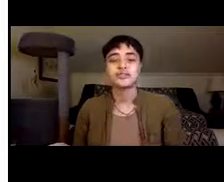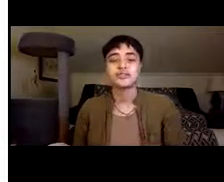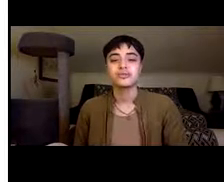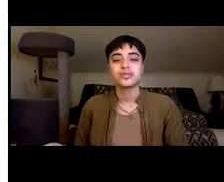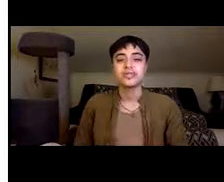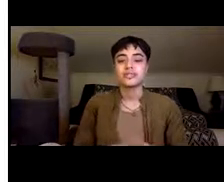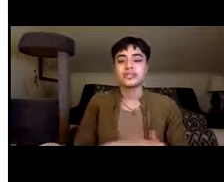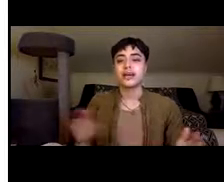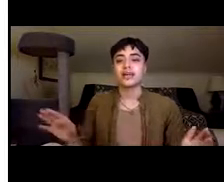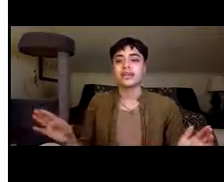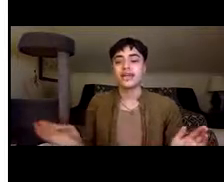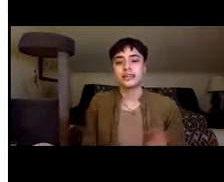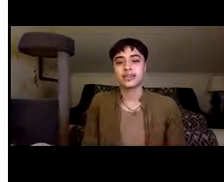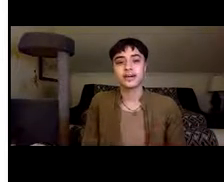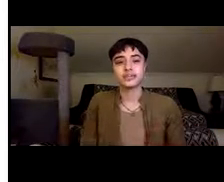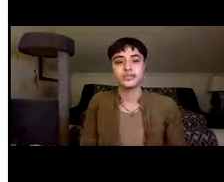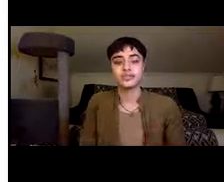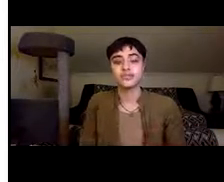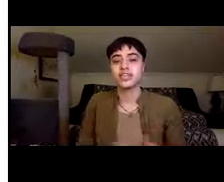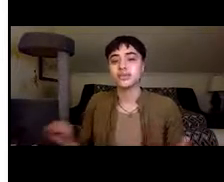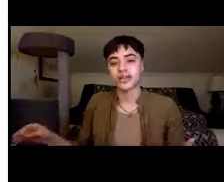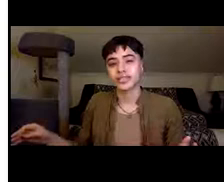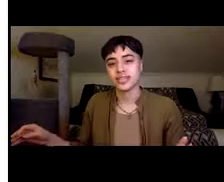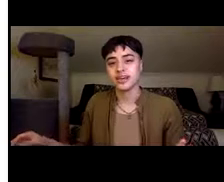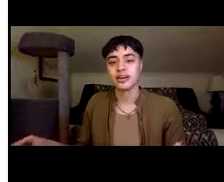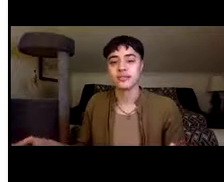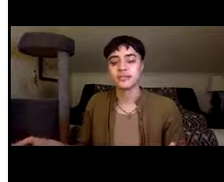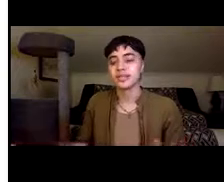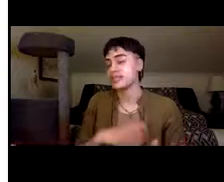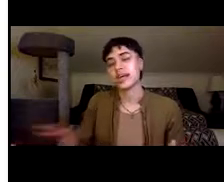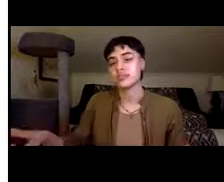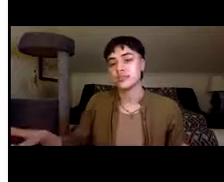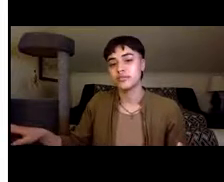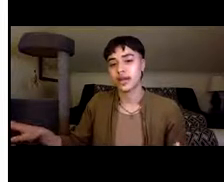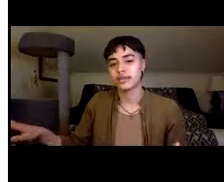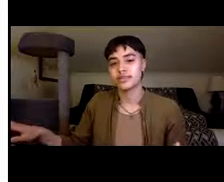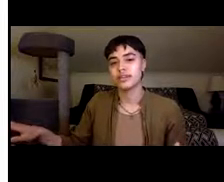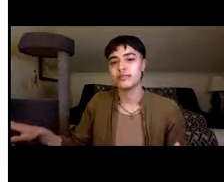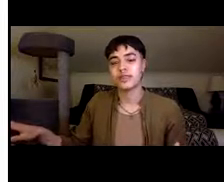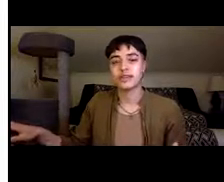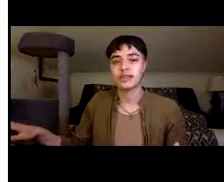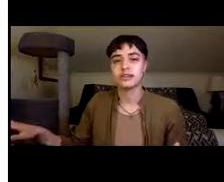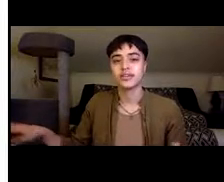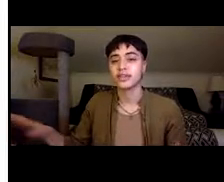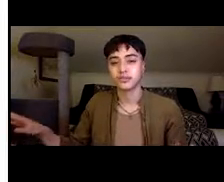to redesign and do a rebranding, an entire rebrand of their catering